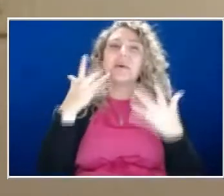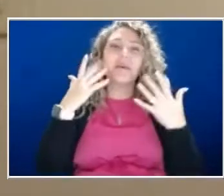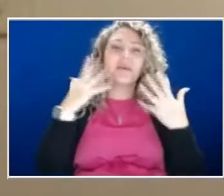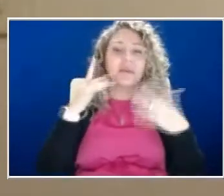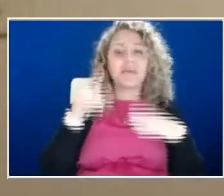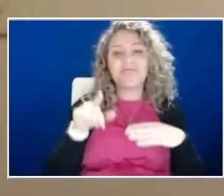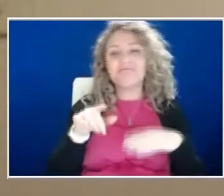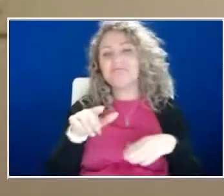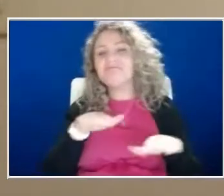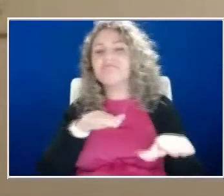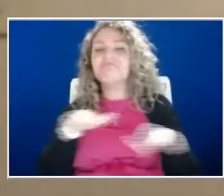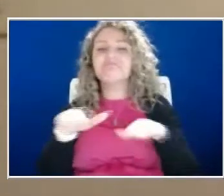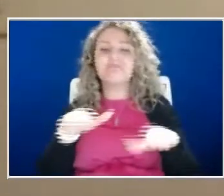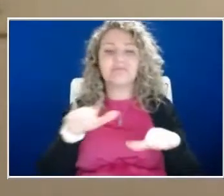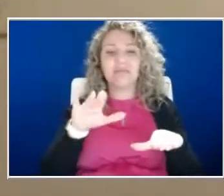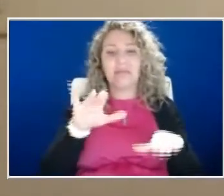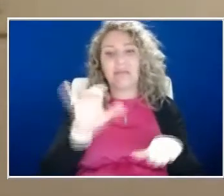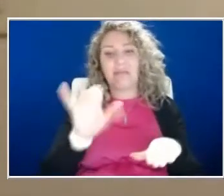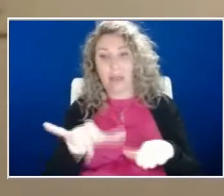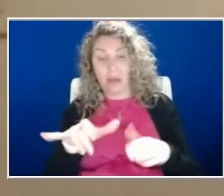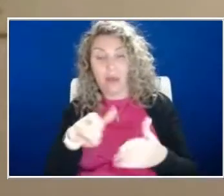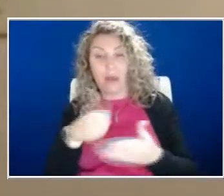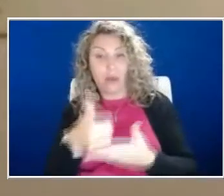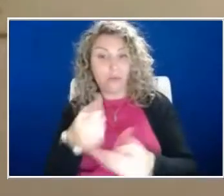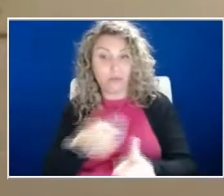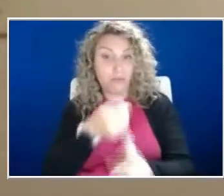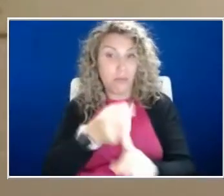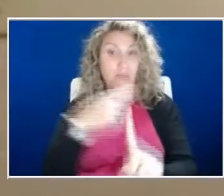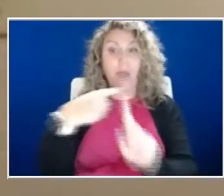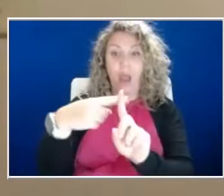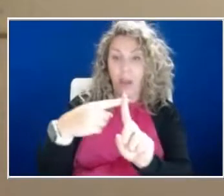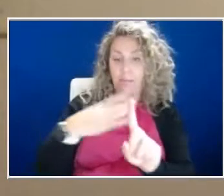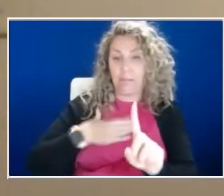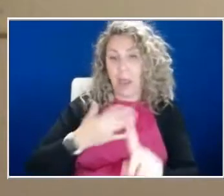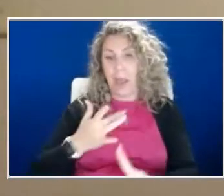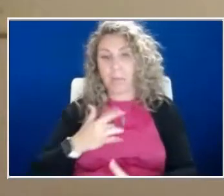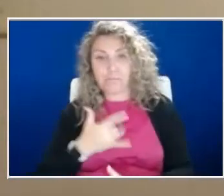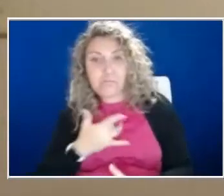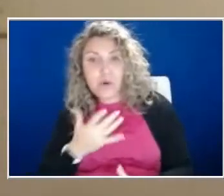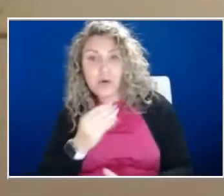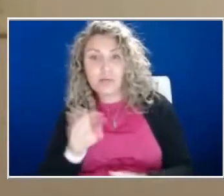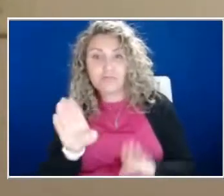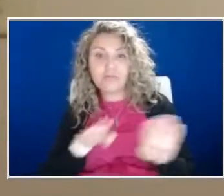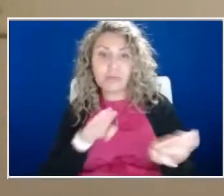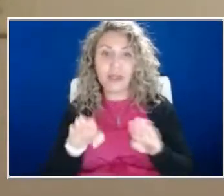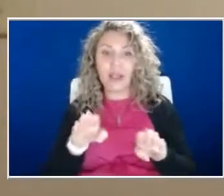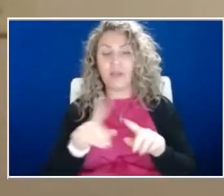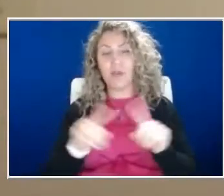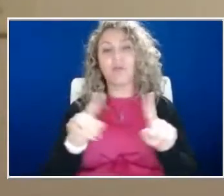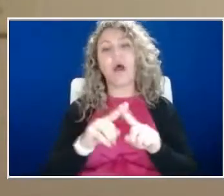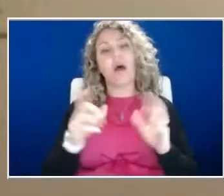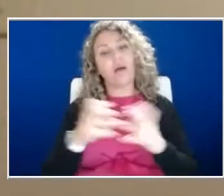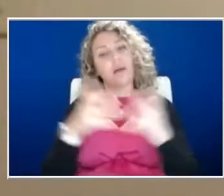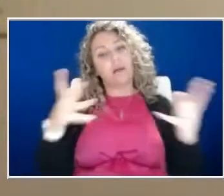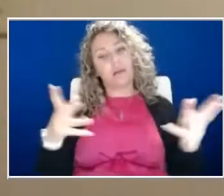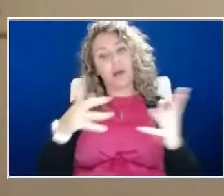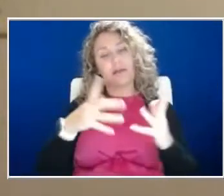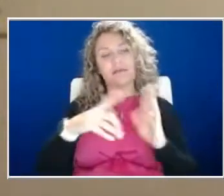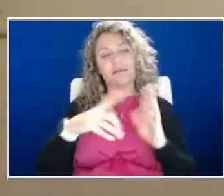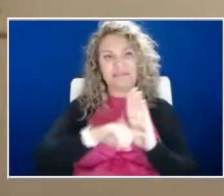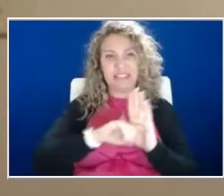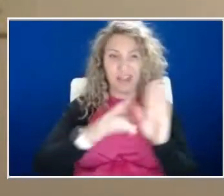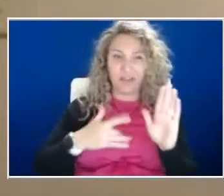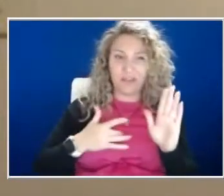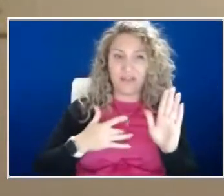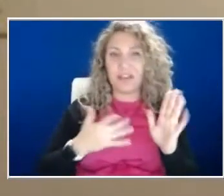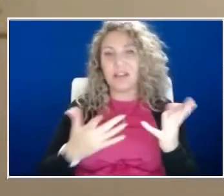a difference in my mood and behavior as well. But there were a lot of dark times too, and through